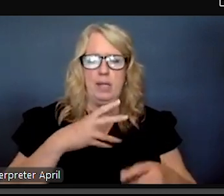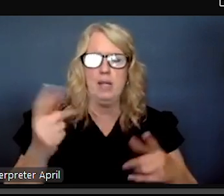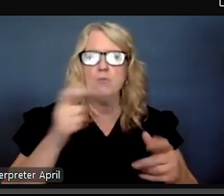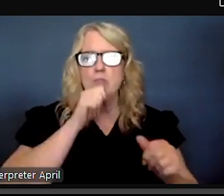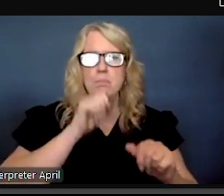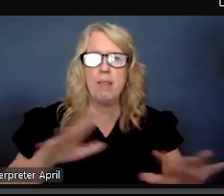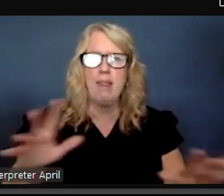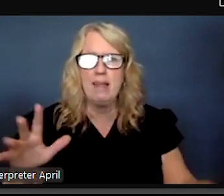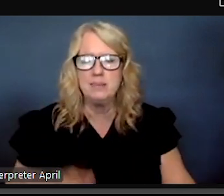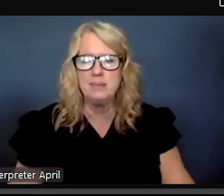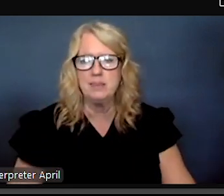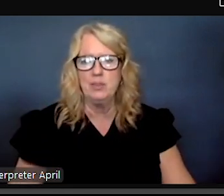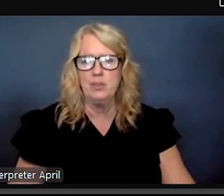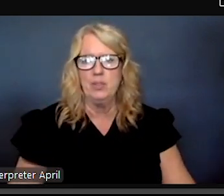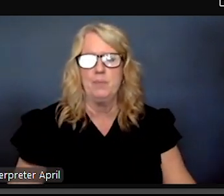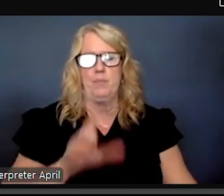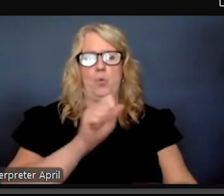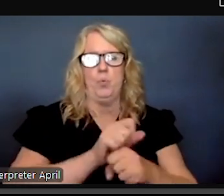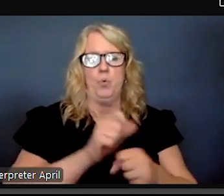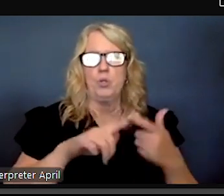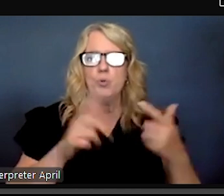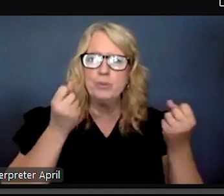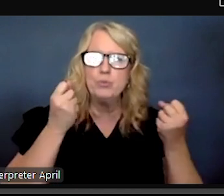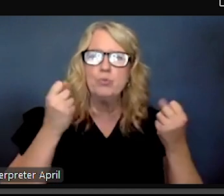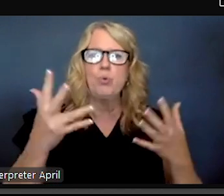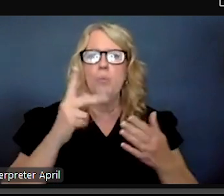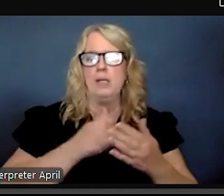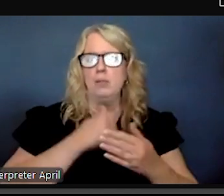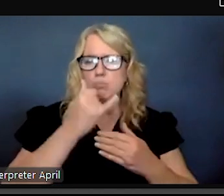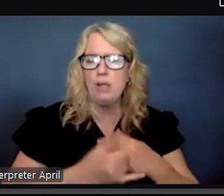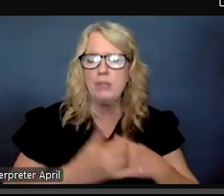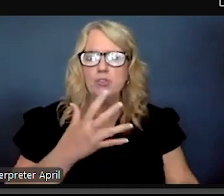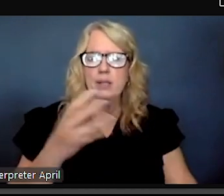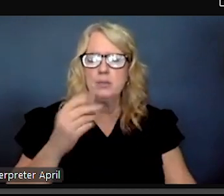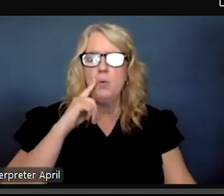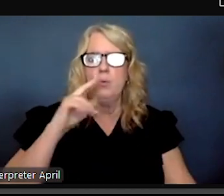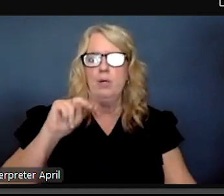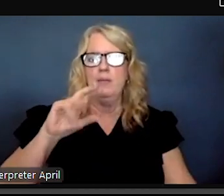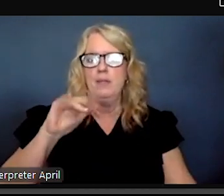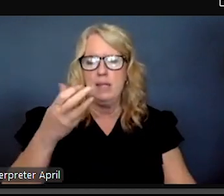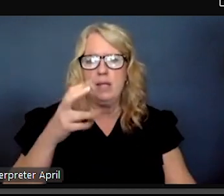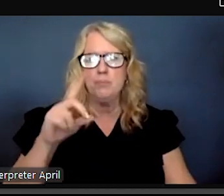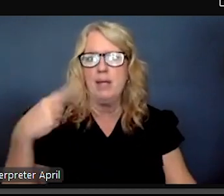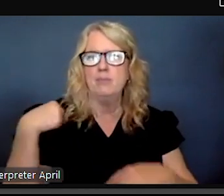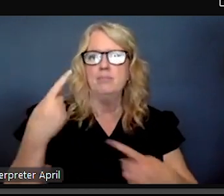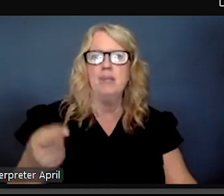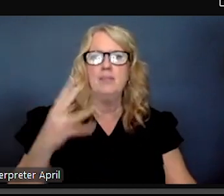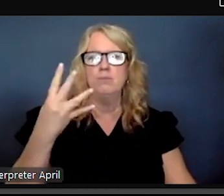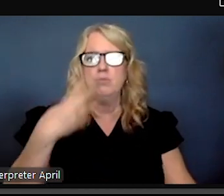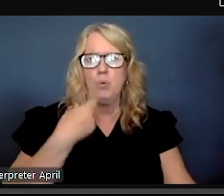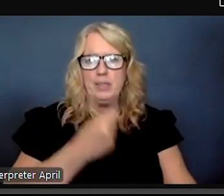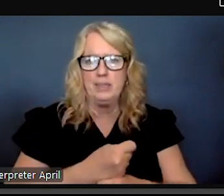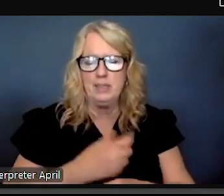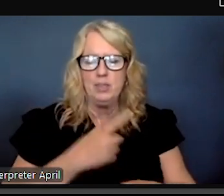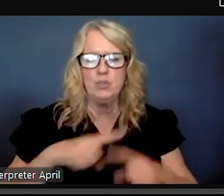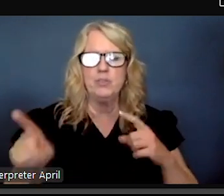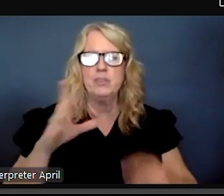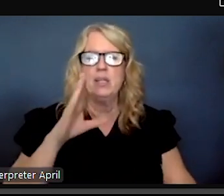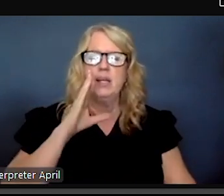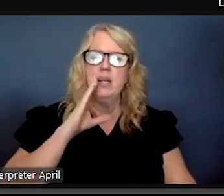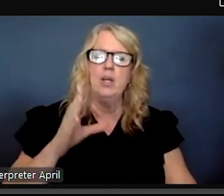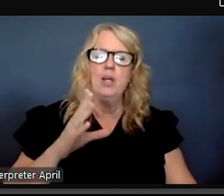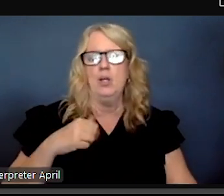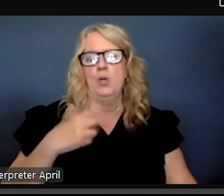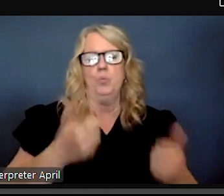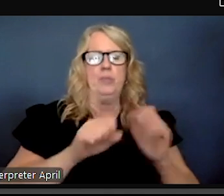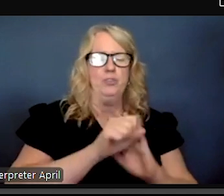blessed to, work with so many projects with Nashville the last 4 years and really get a national lens of what's going on,